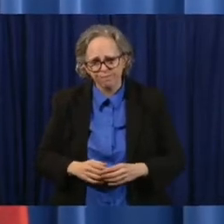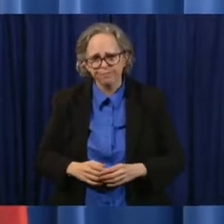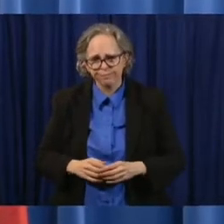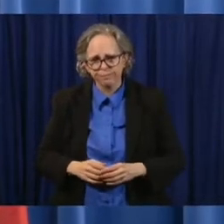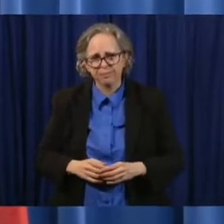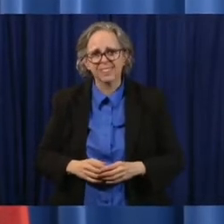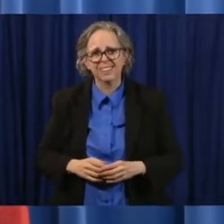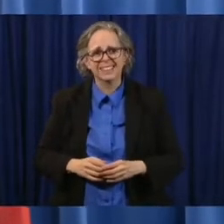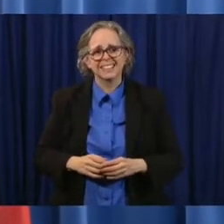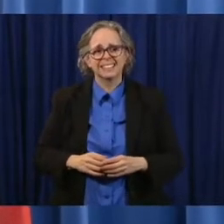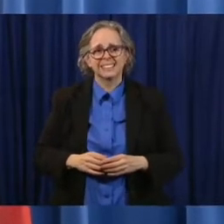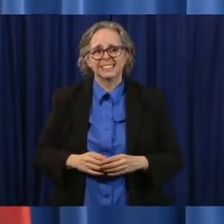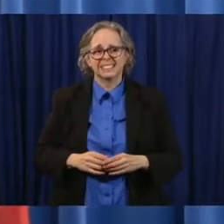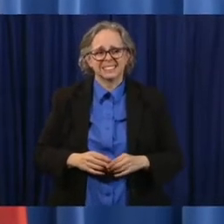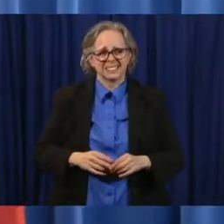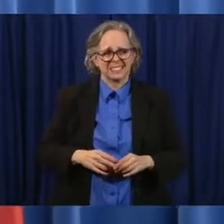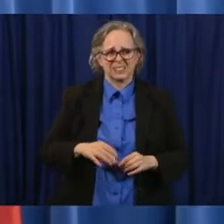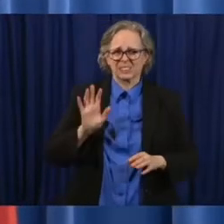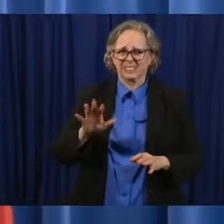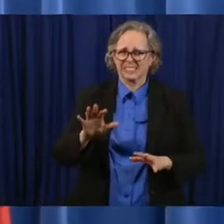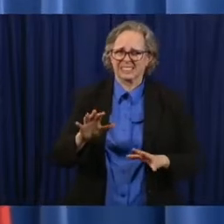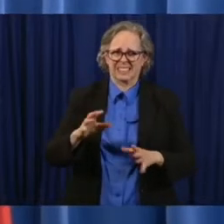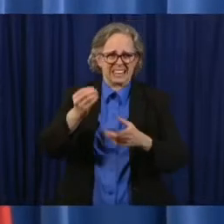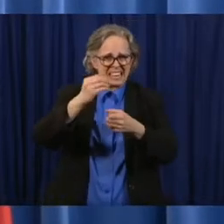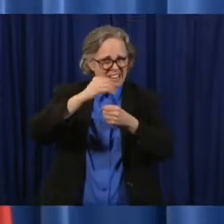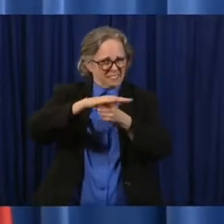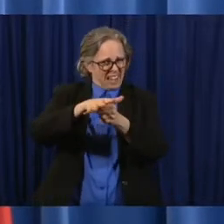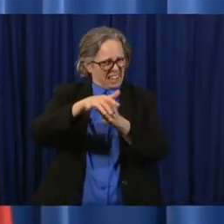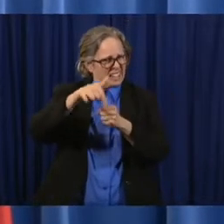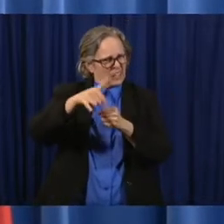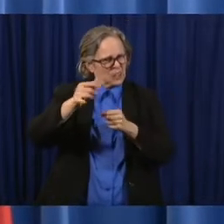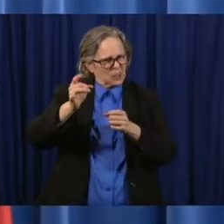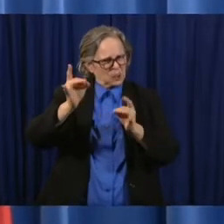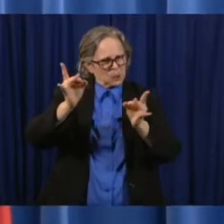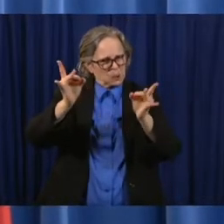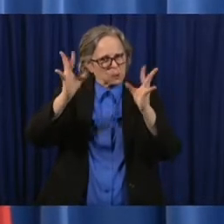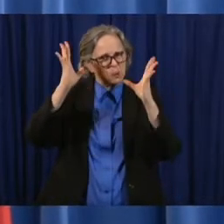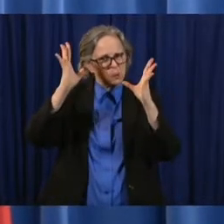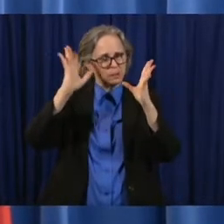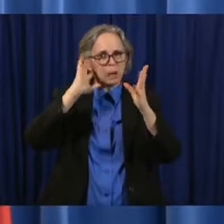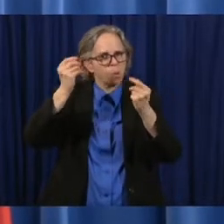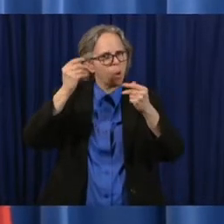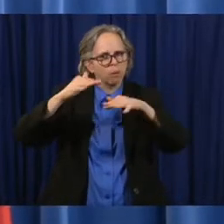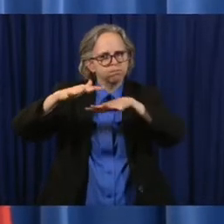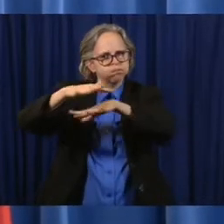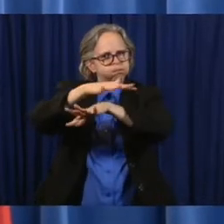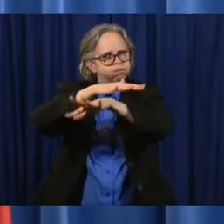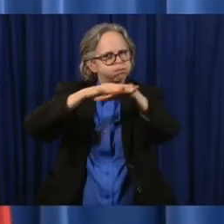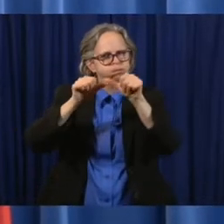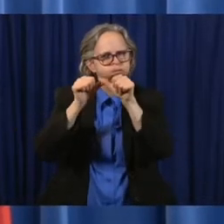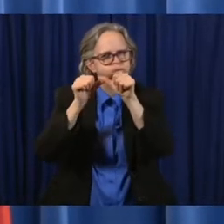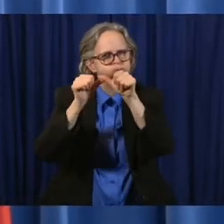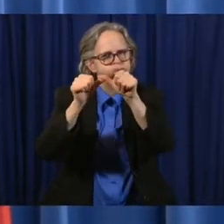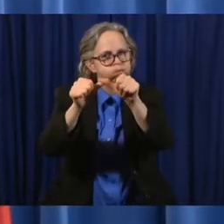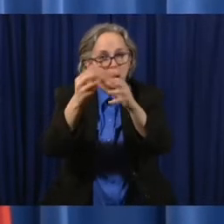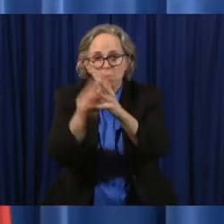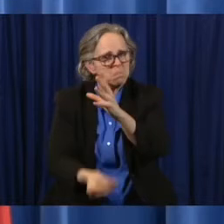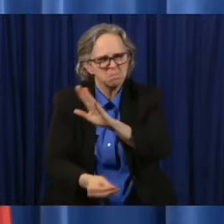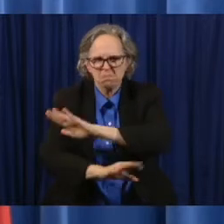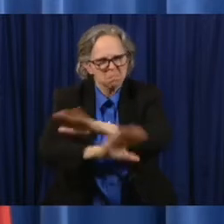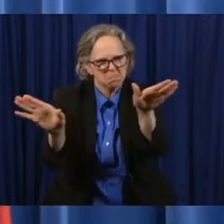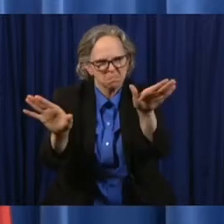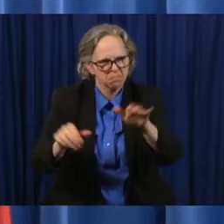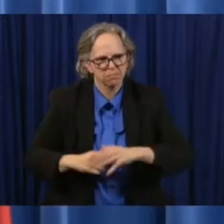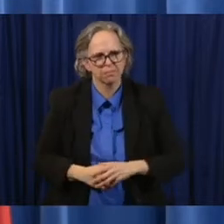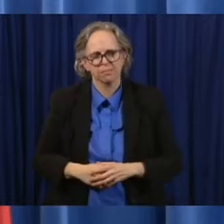This virus is going to be among us. And so what we're really looking to try to do with